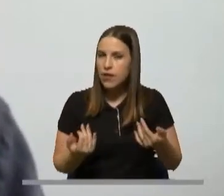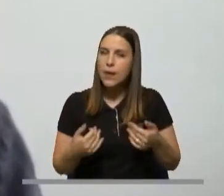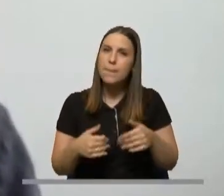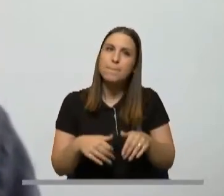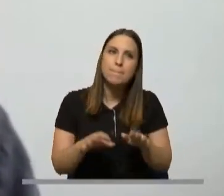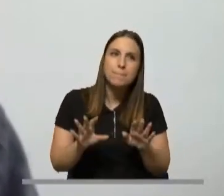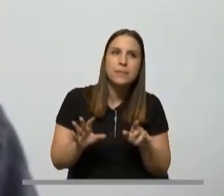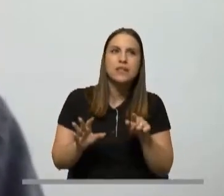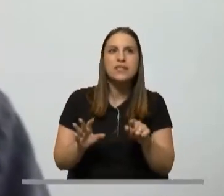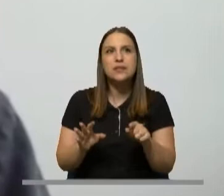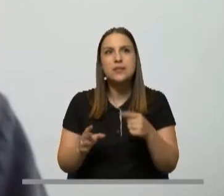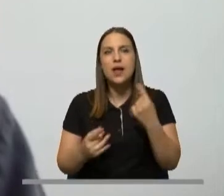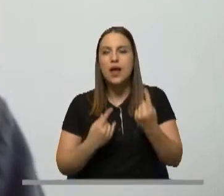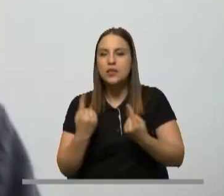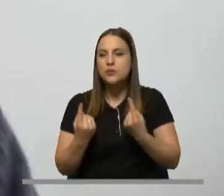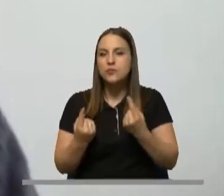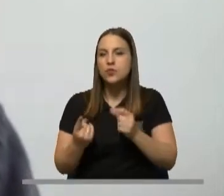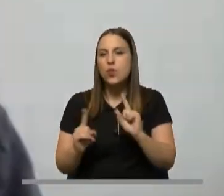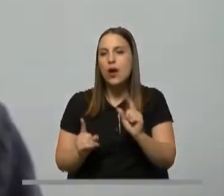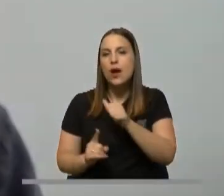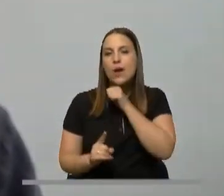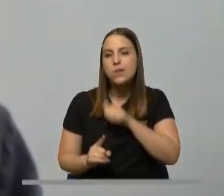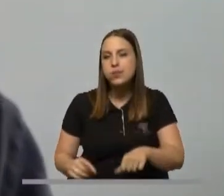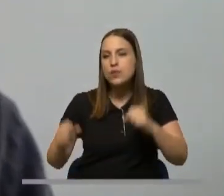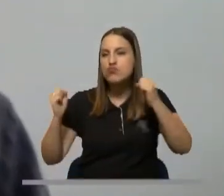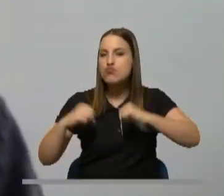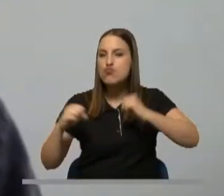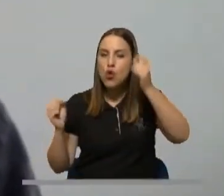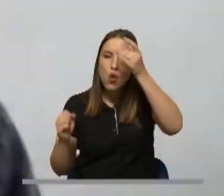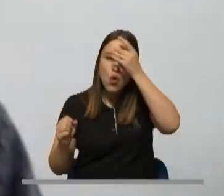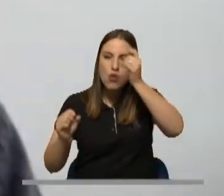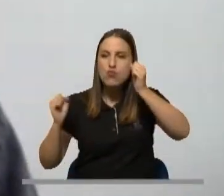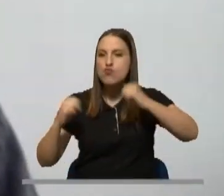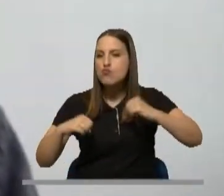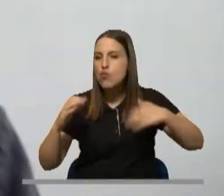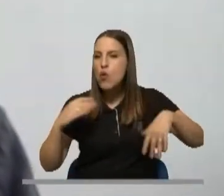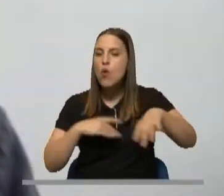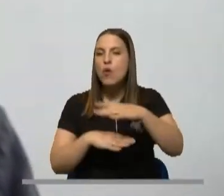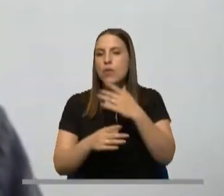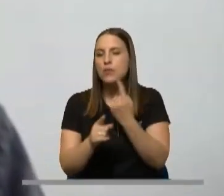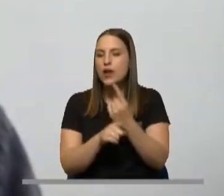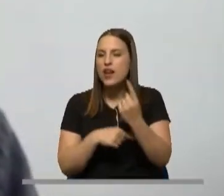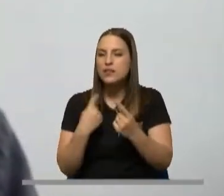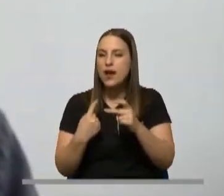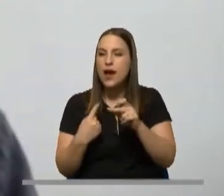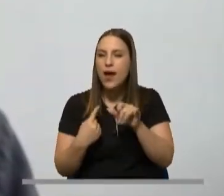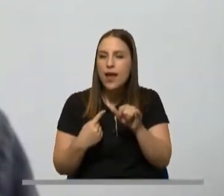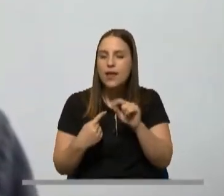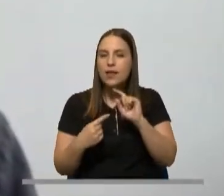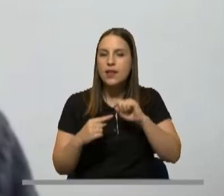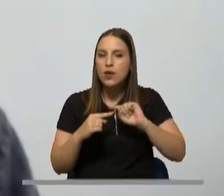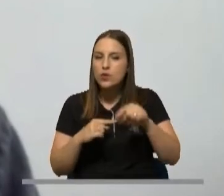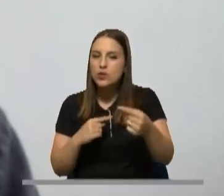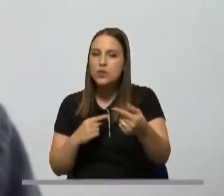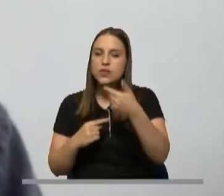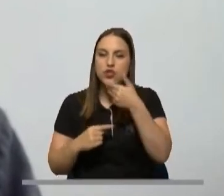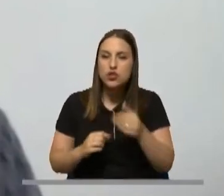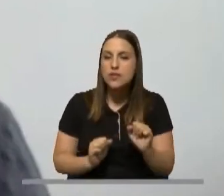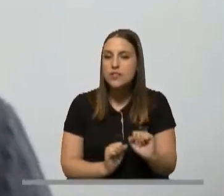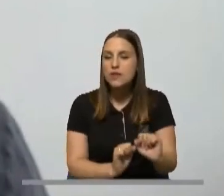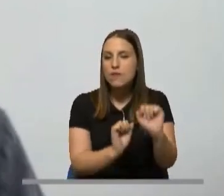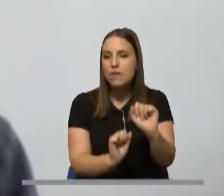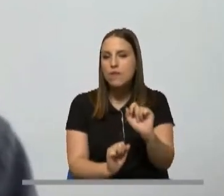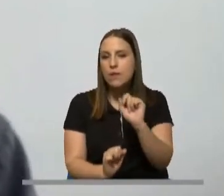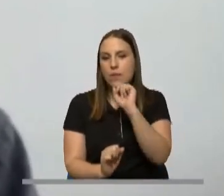a normative concession, but above all, an intelligent consequence of the experience that fundamental